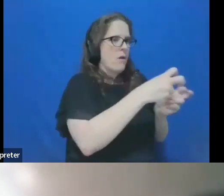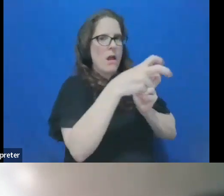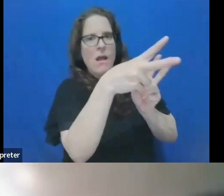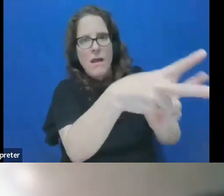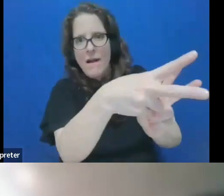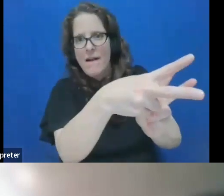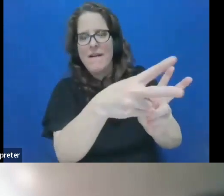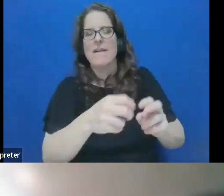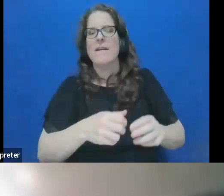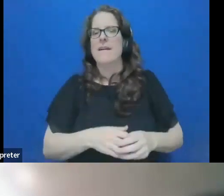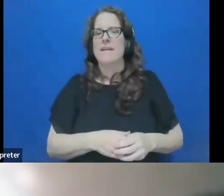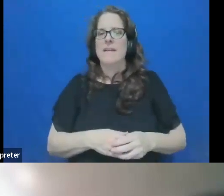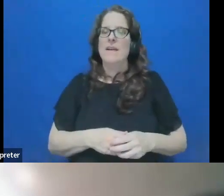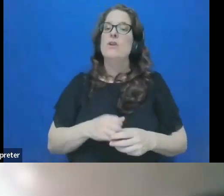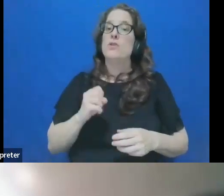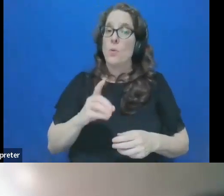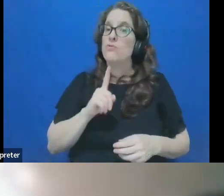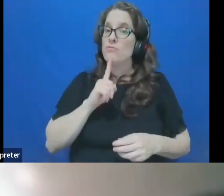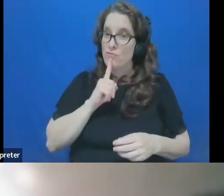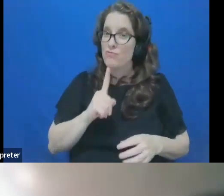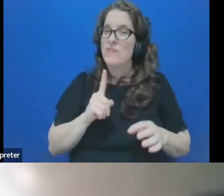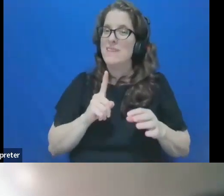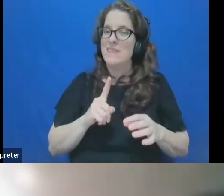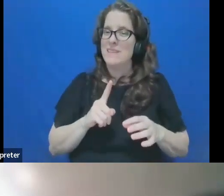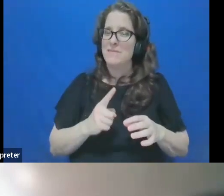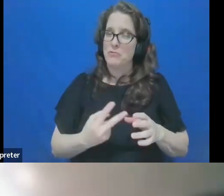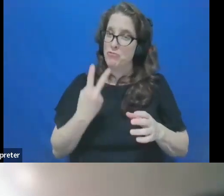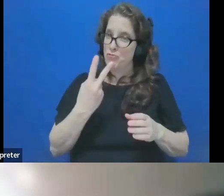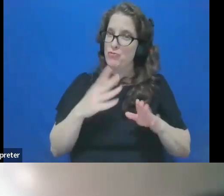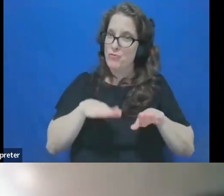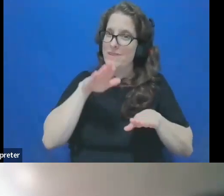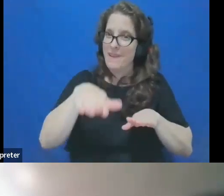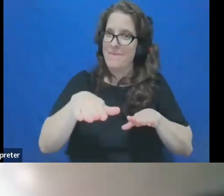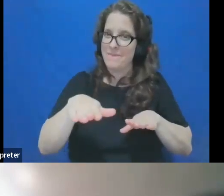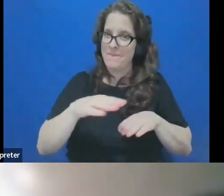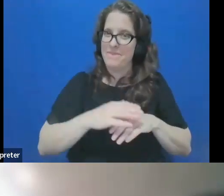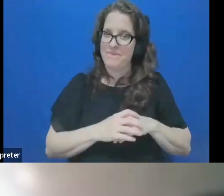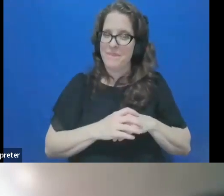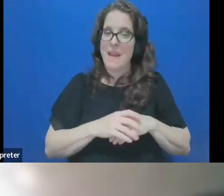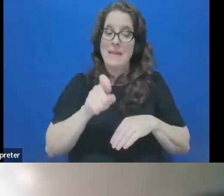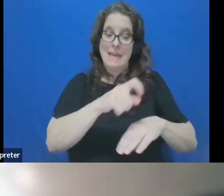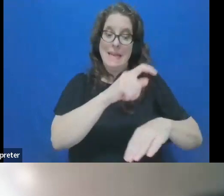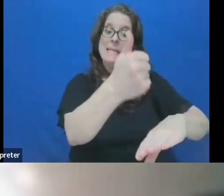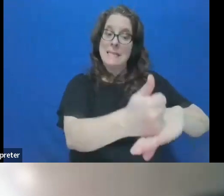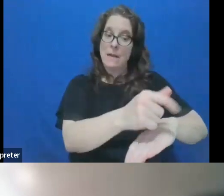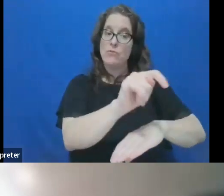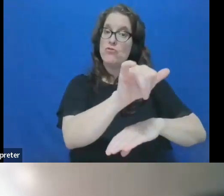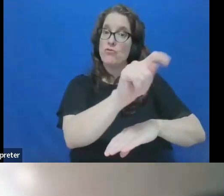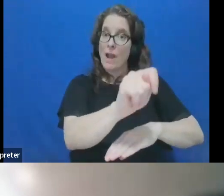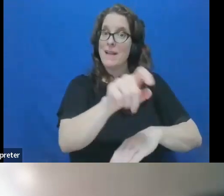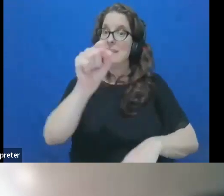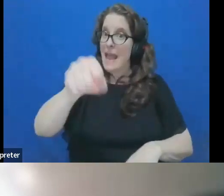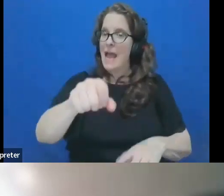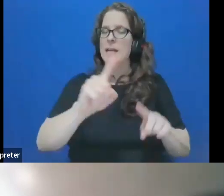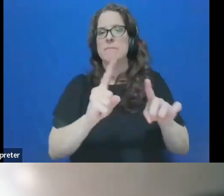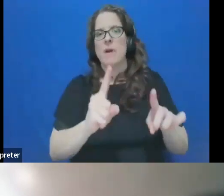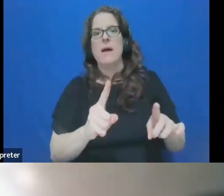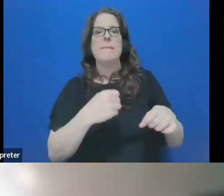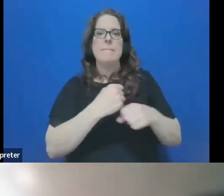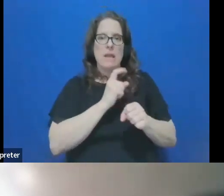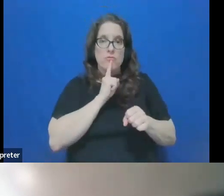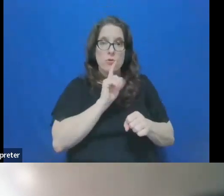funded the way they want. So it's sort of a two-step process. And so occasionally we see people